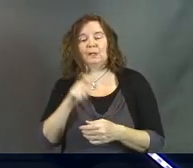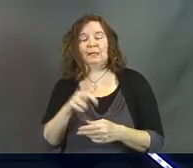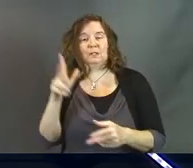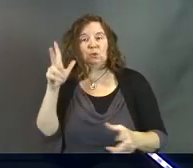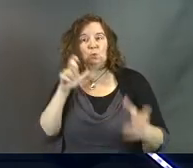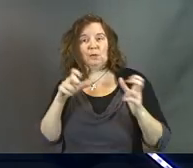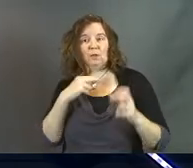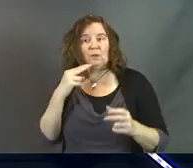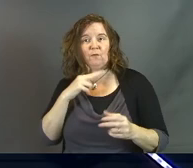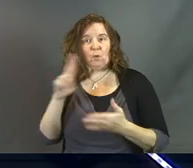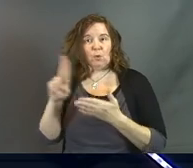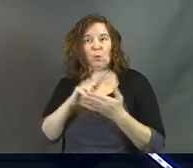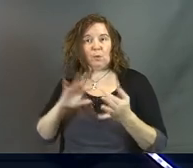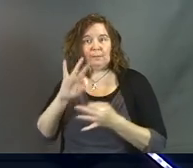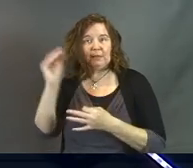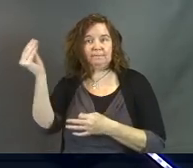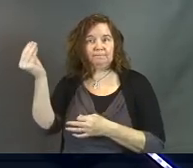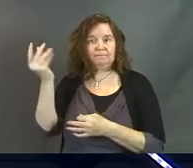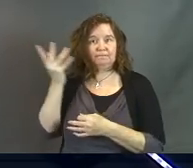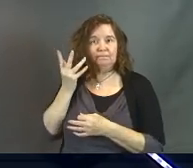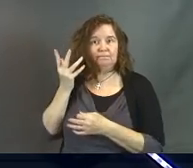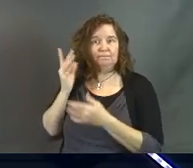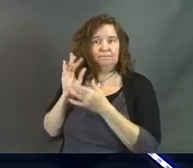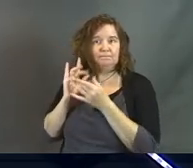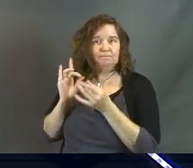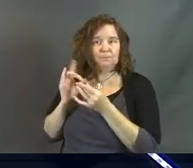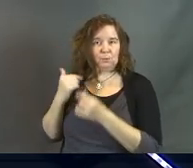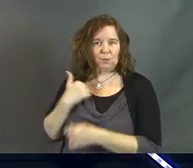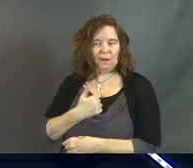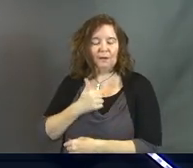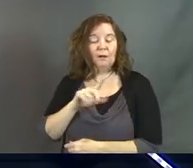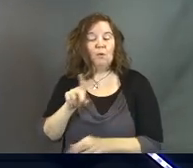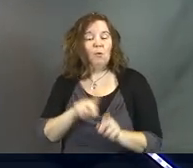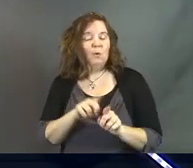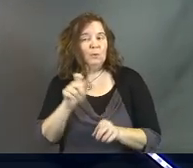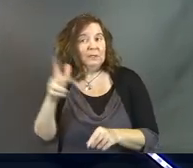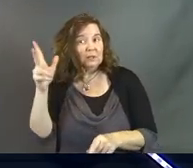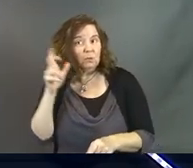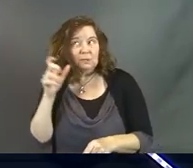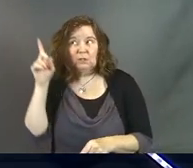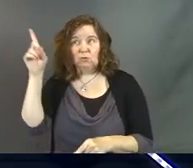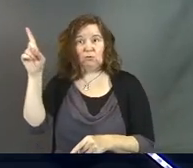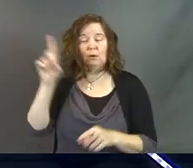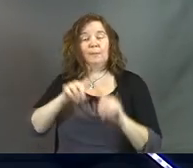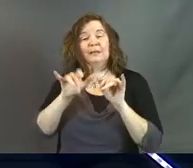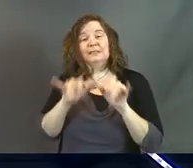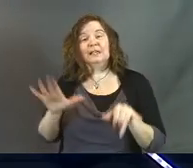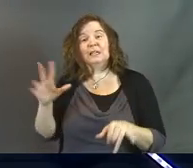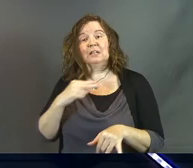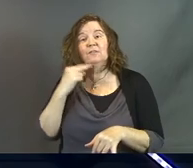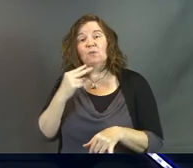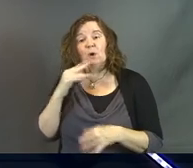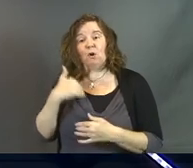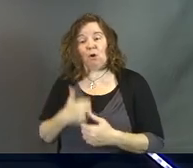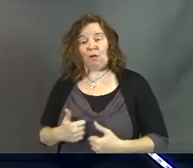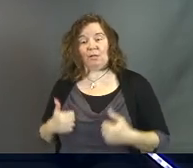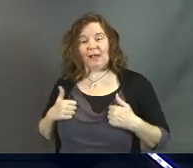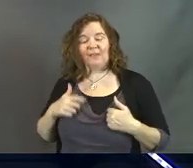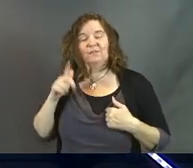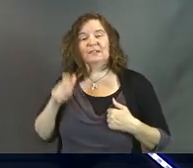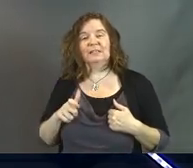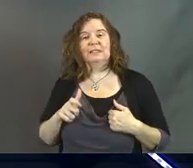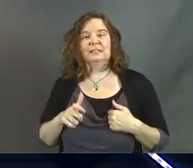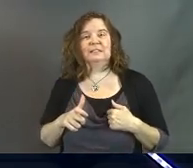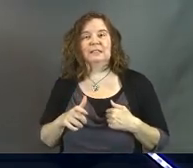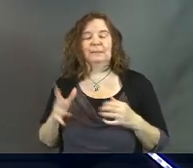to hear the voice of the Holy Spirit speaking to us. And not only do we need to hear him, but his voice in our lives needs